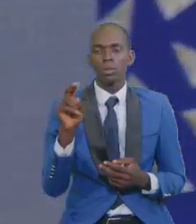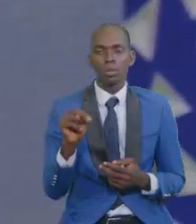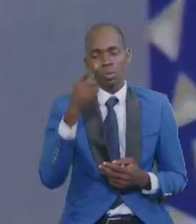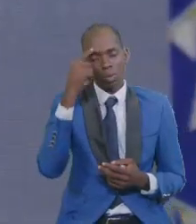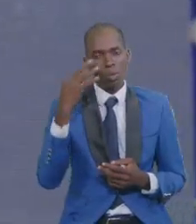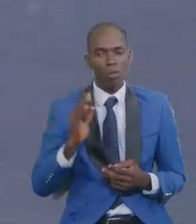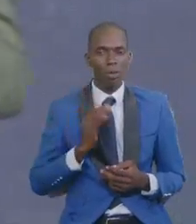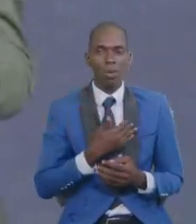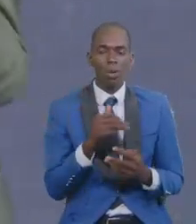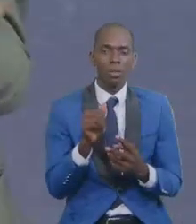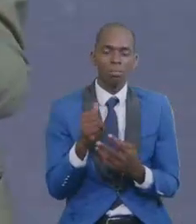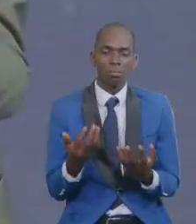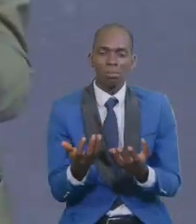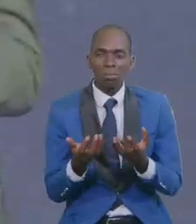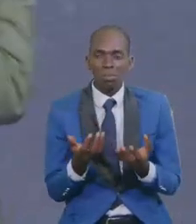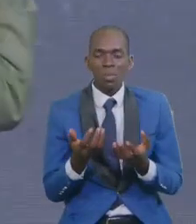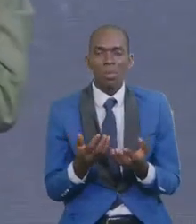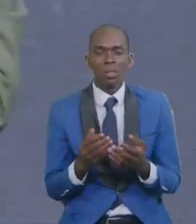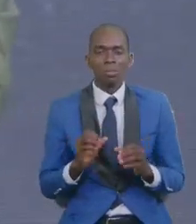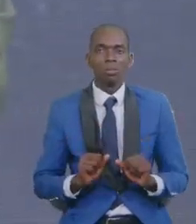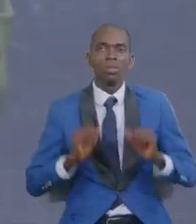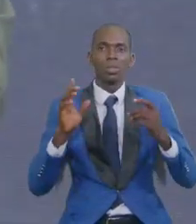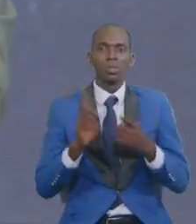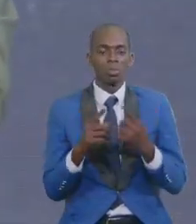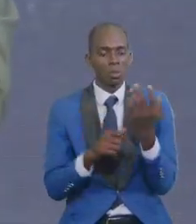Yielding to the flesh, because of our desires.